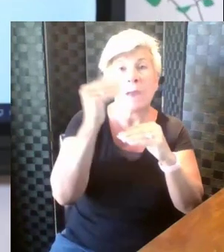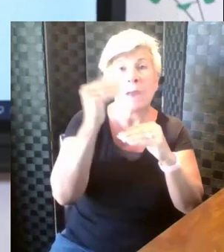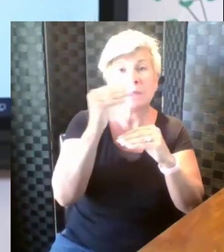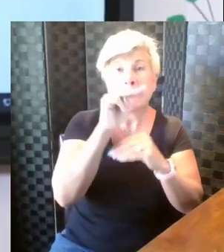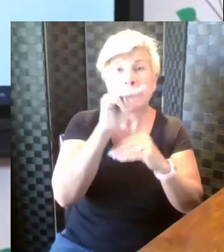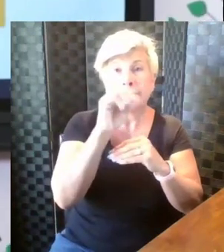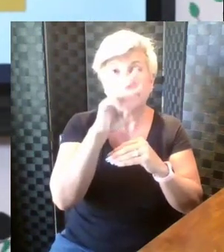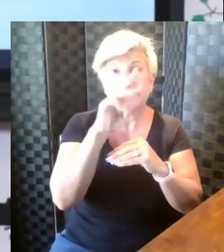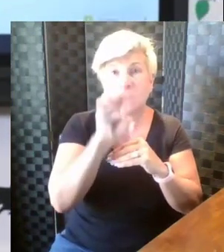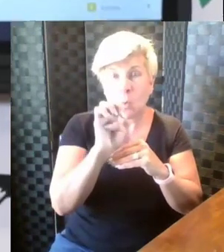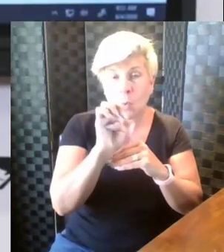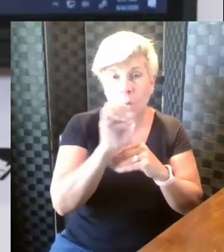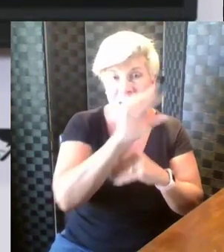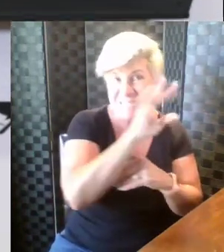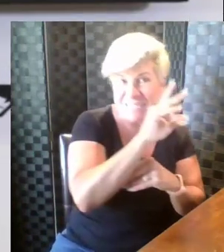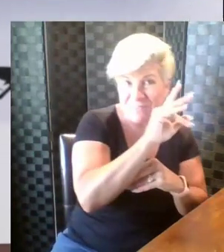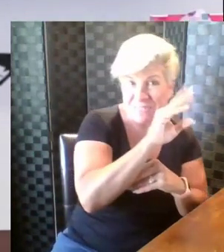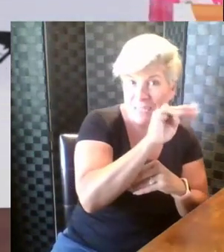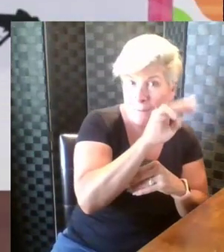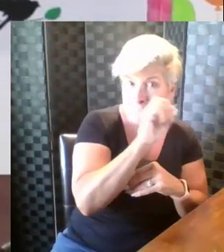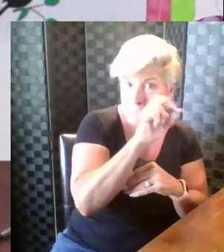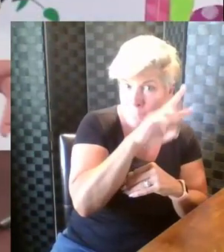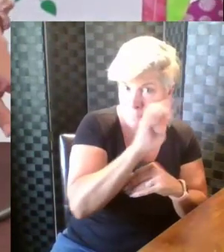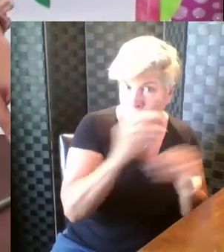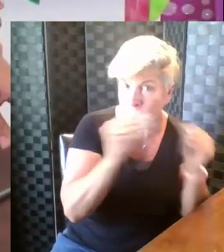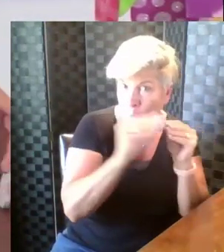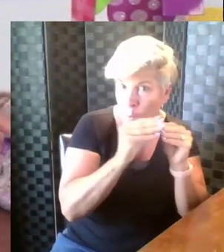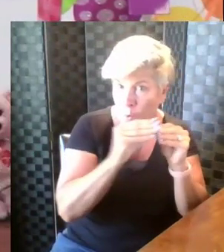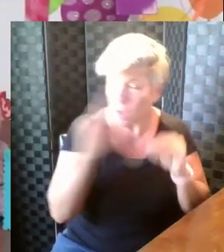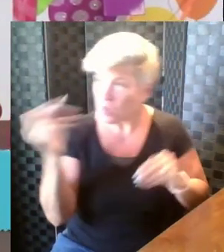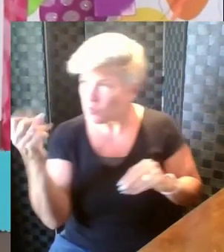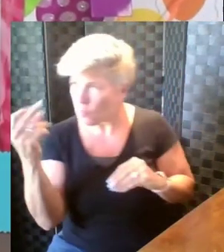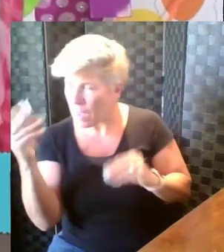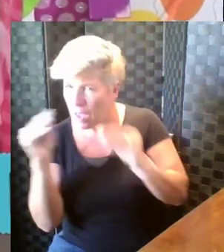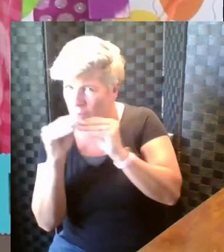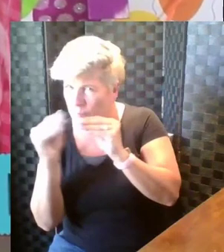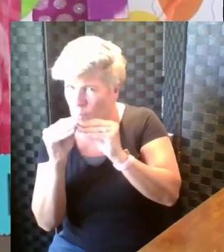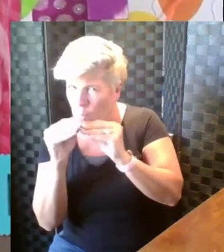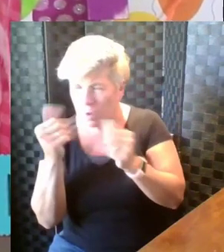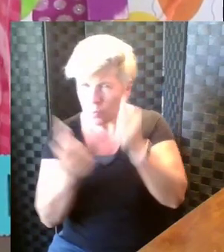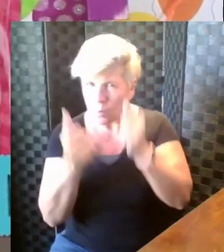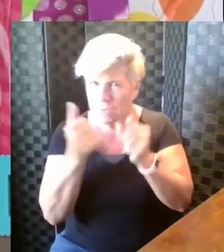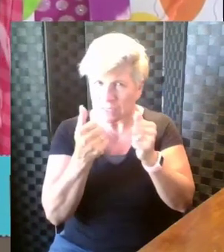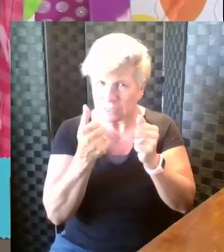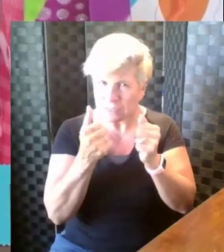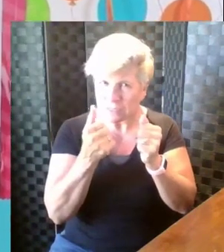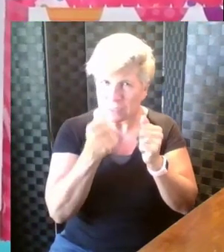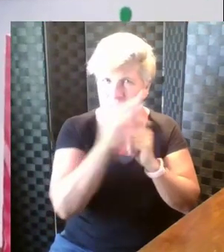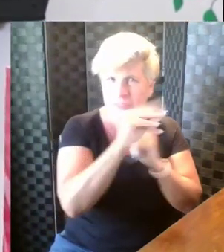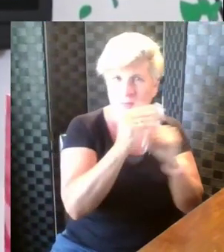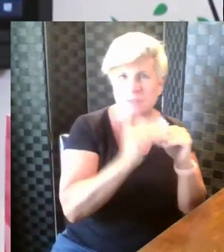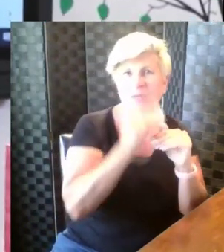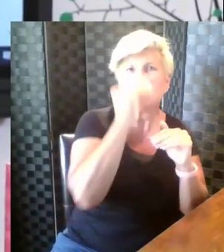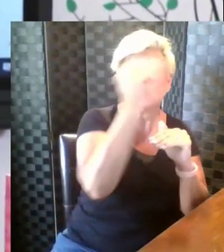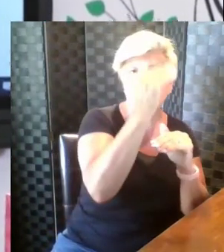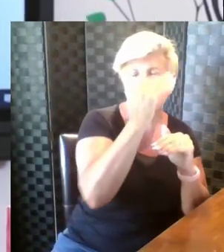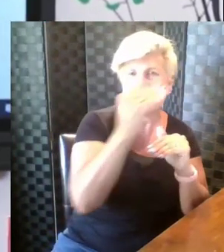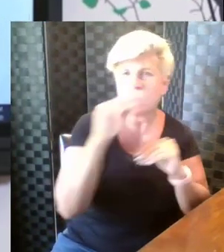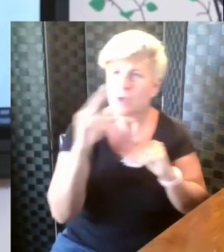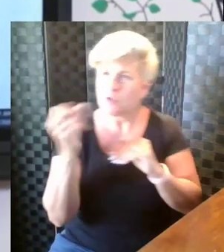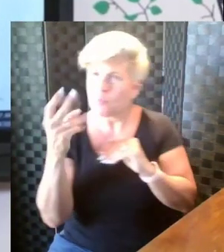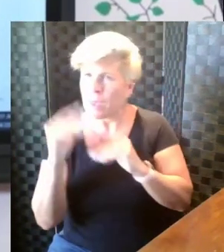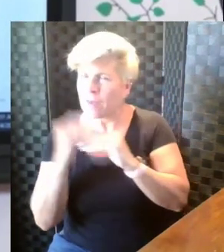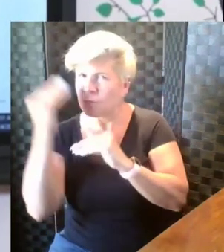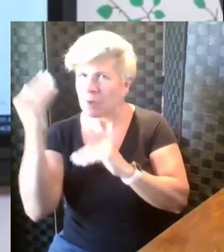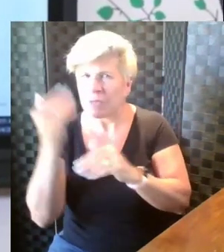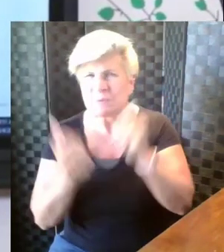be 17 or would it be 12? Now, this is tough because last